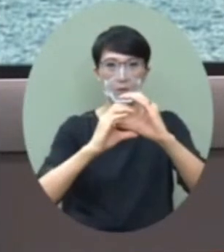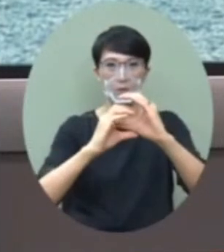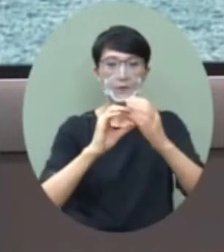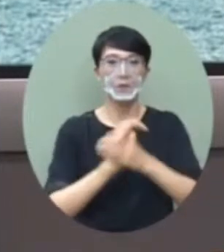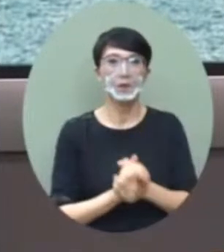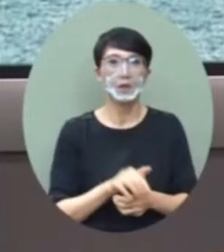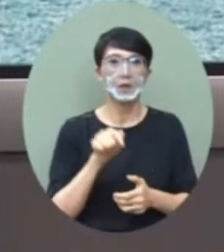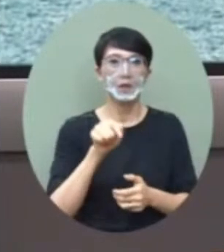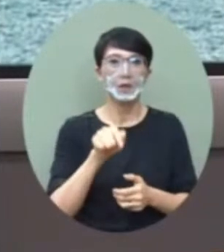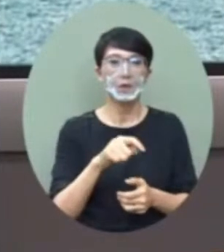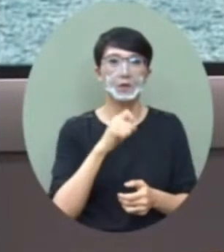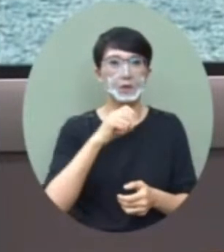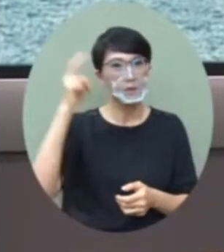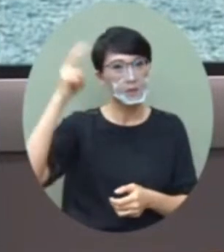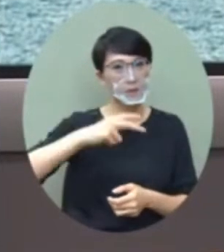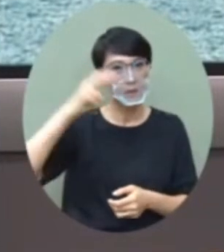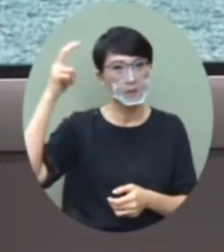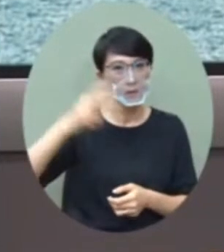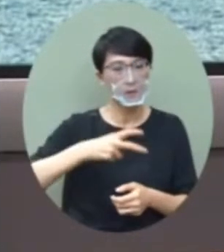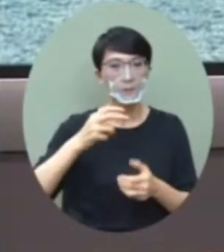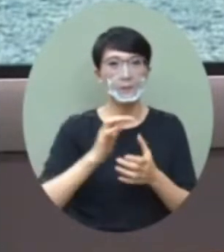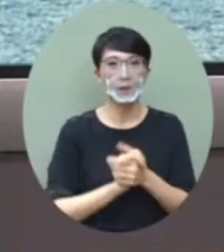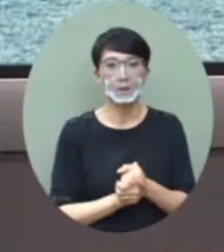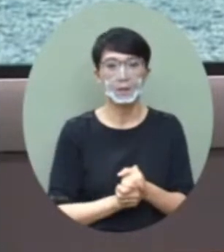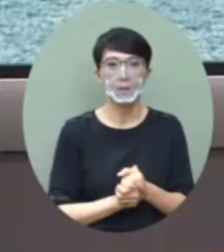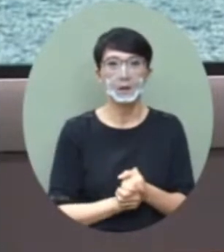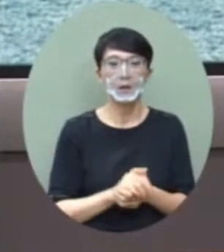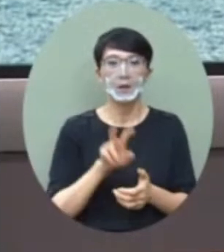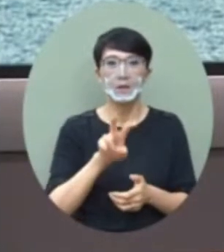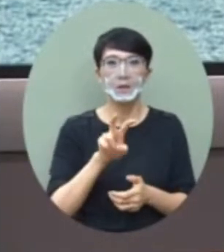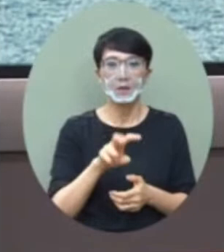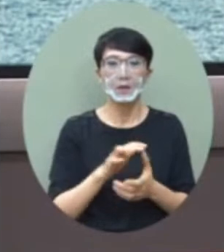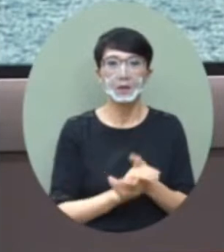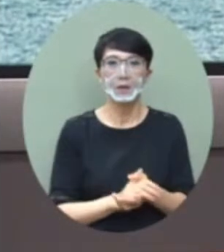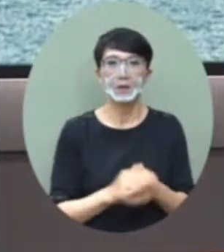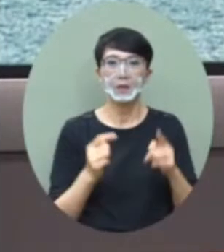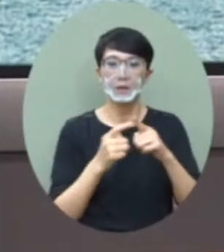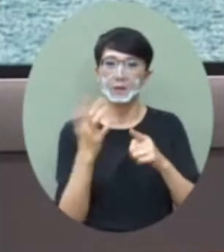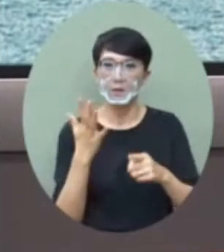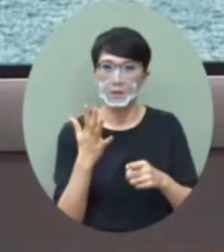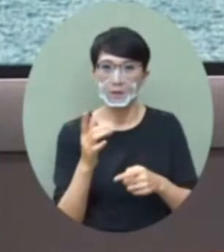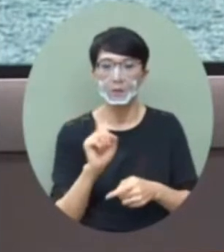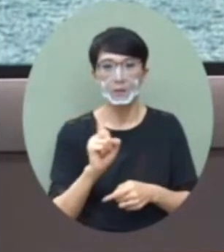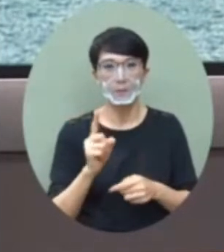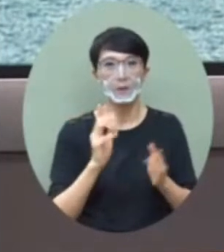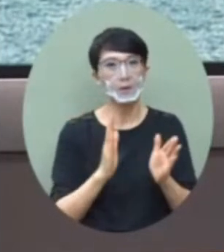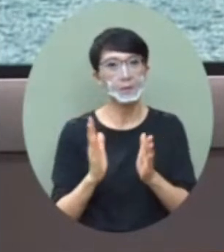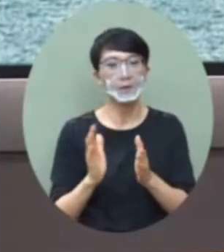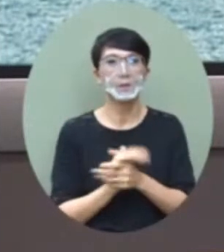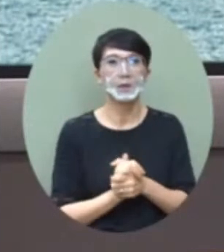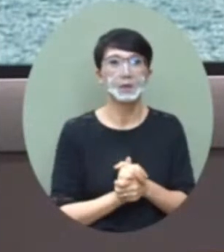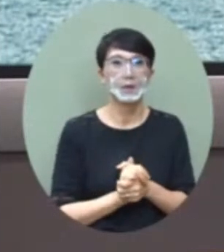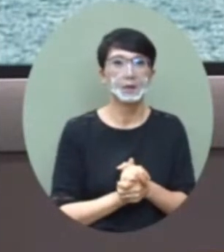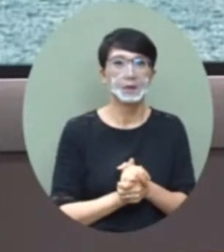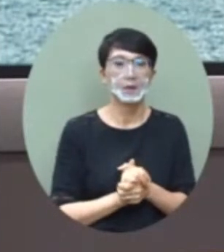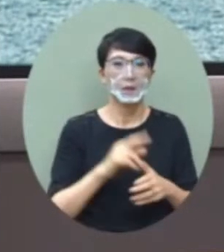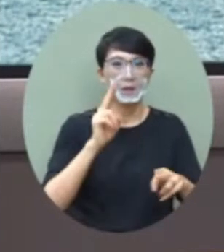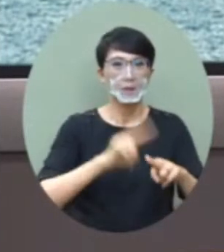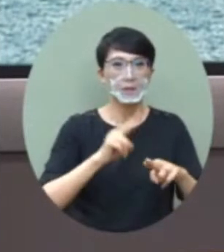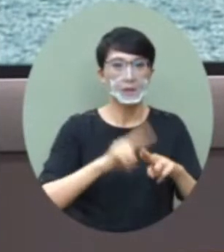Kong. We understand that they face a certain degree of pressure.